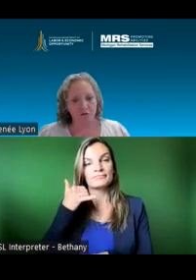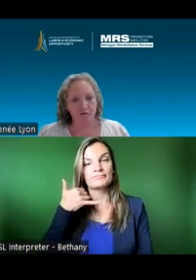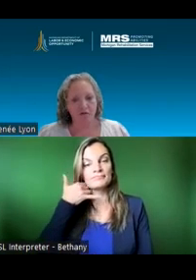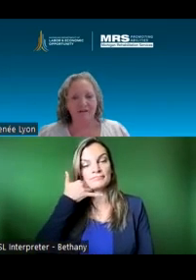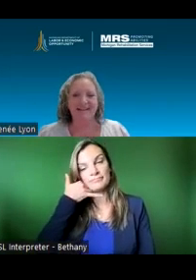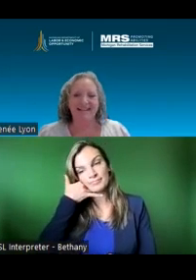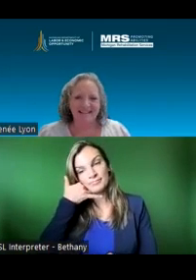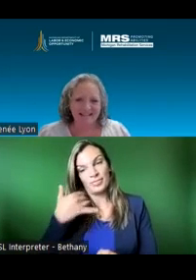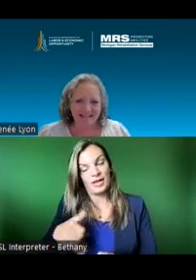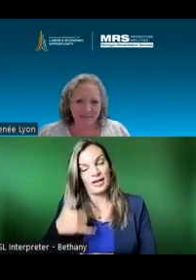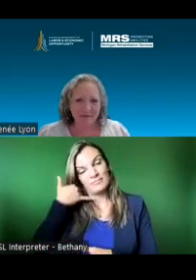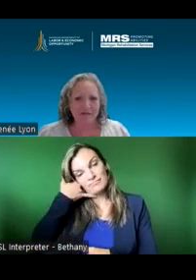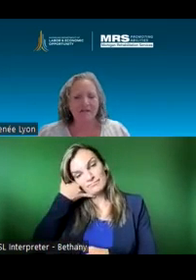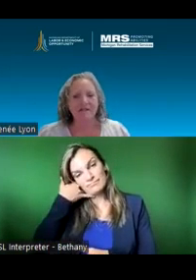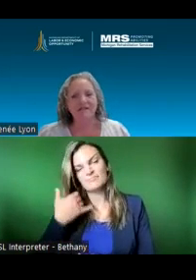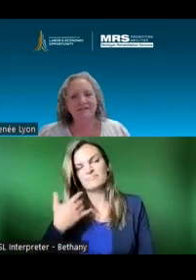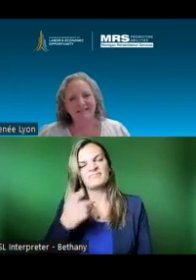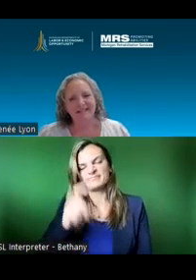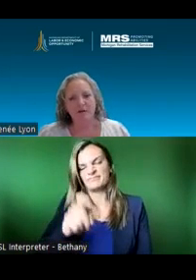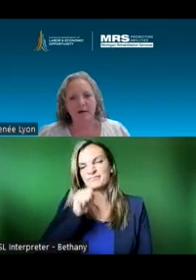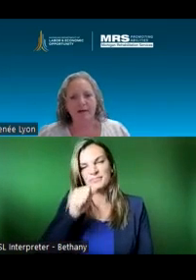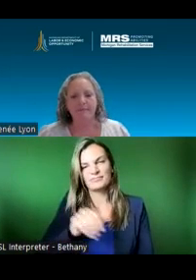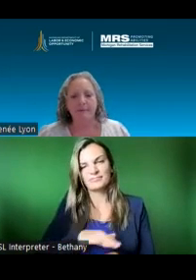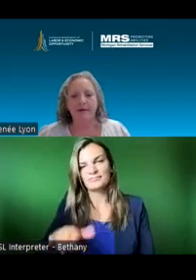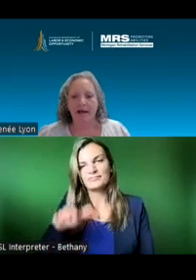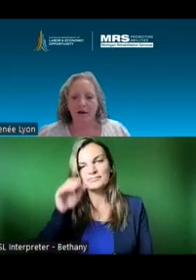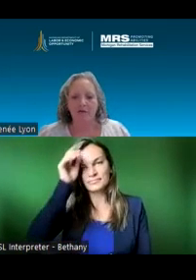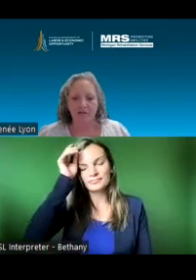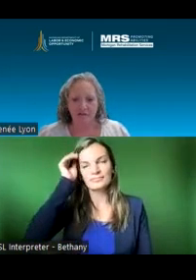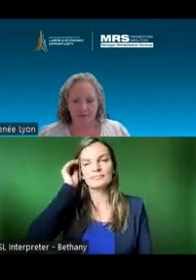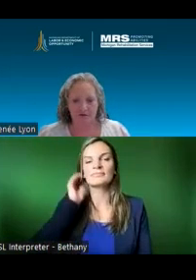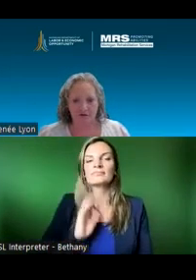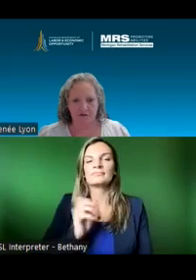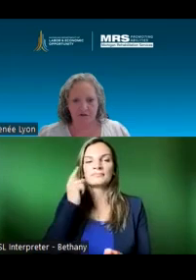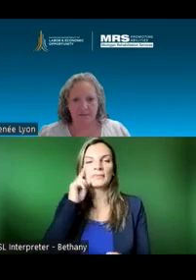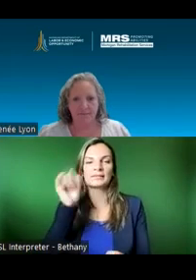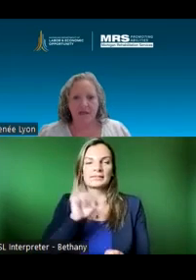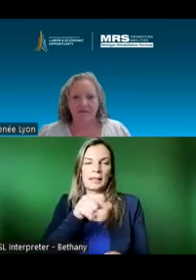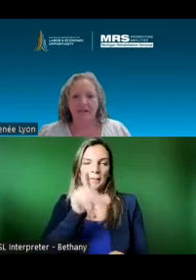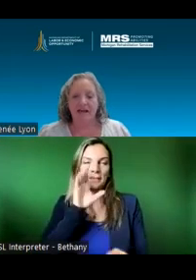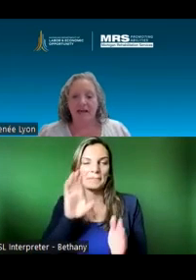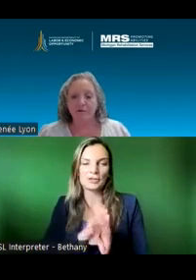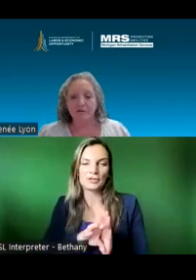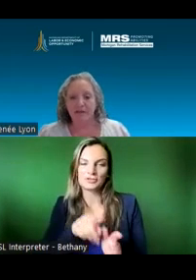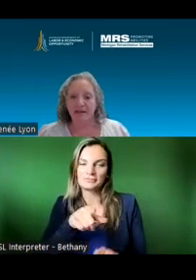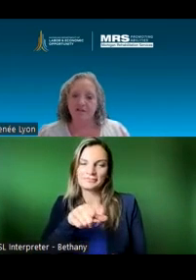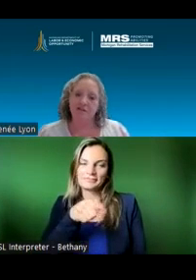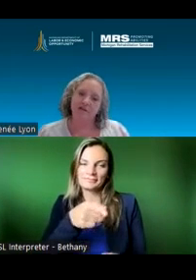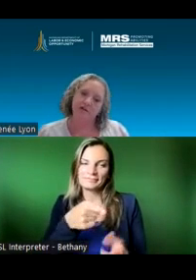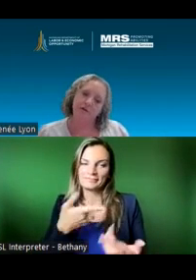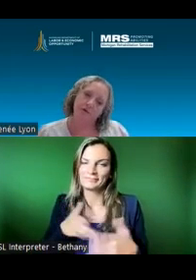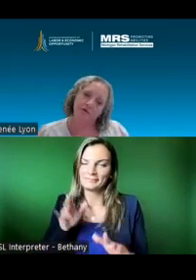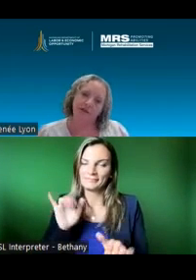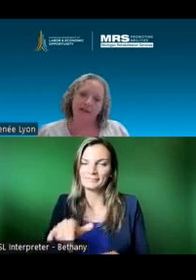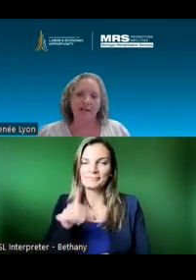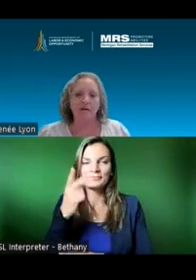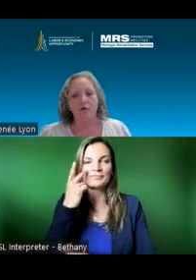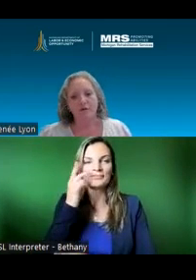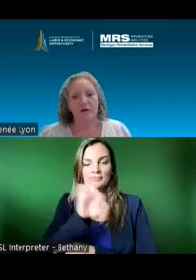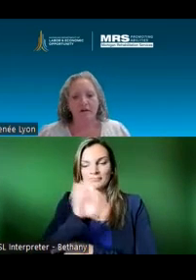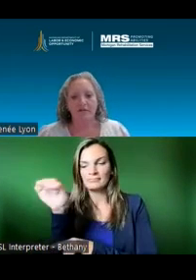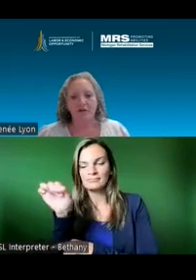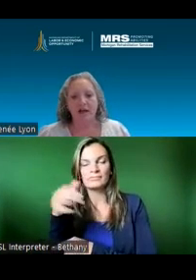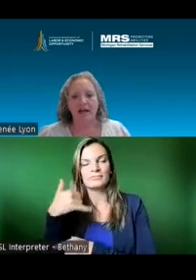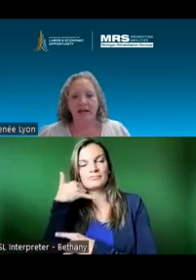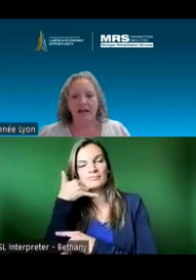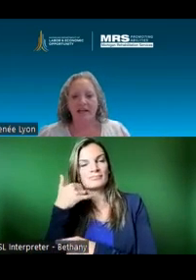your shoulder. Similar, well, not quite, but how this is pictured. The lateral flexion or the leaning